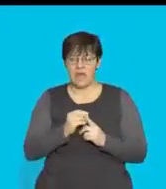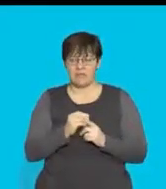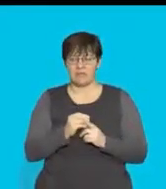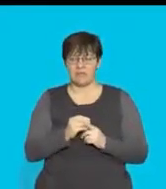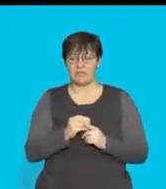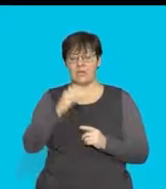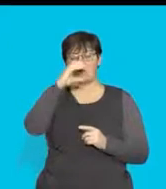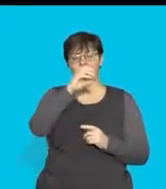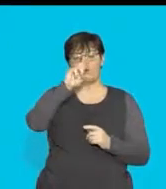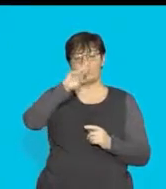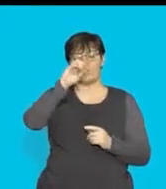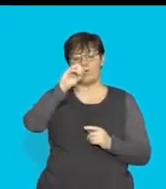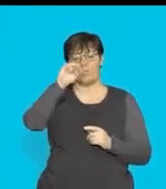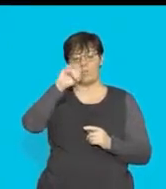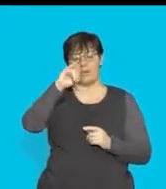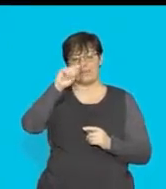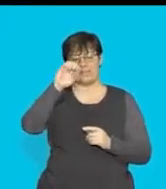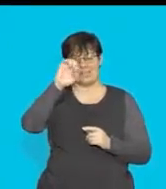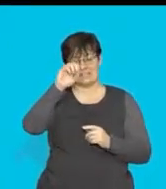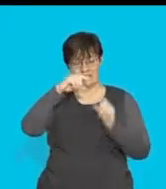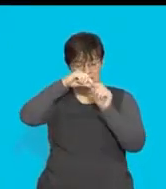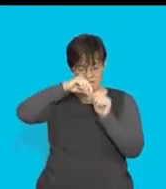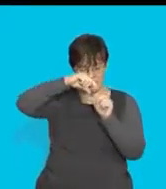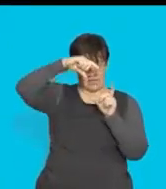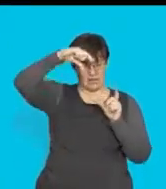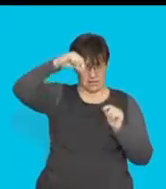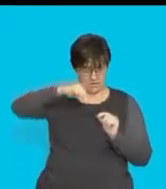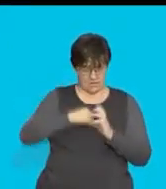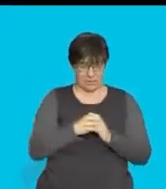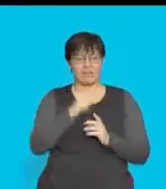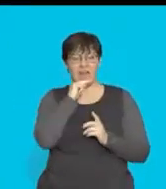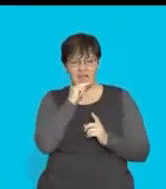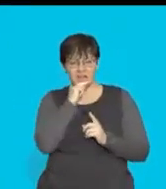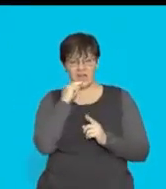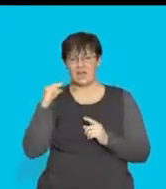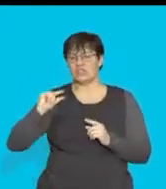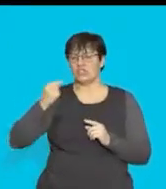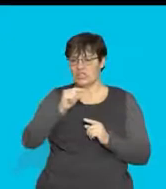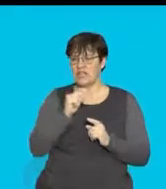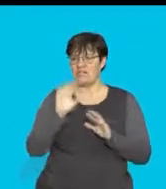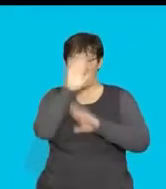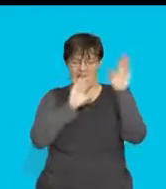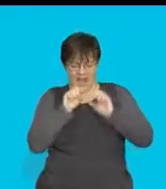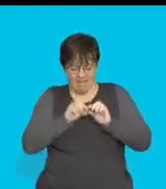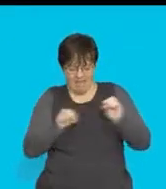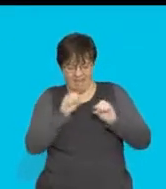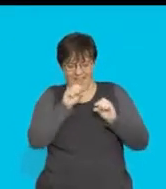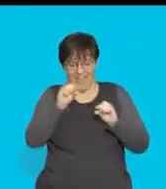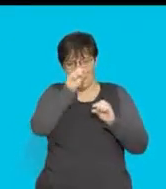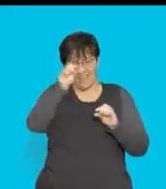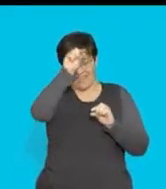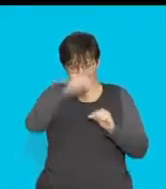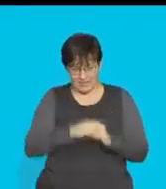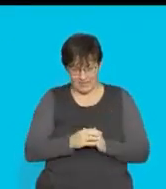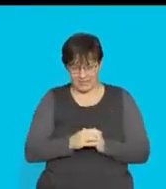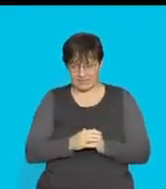a chromosome or a chromatid, we know that often genes are indicated by colored areas or patterns